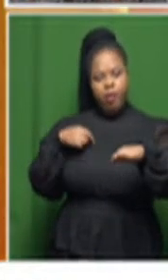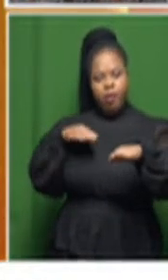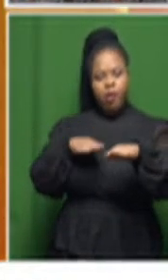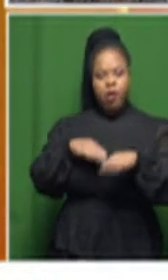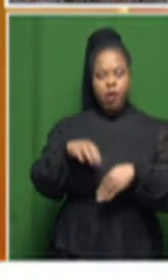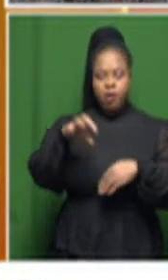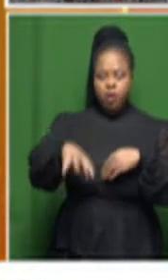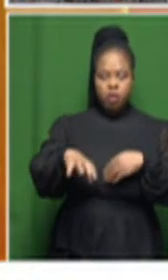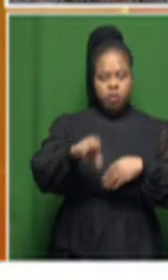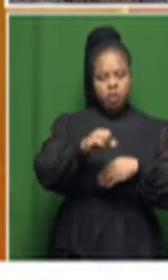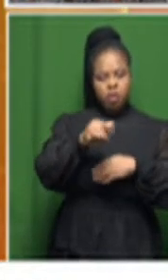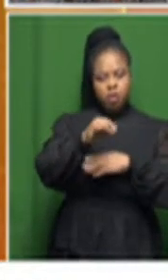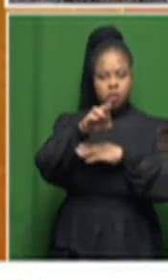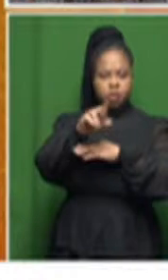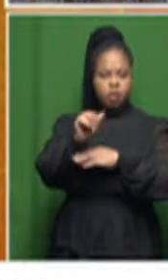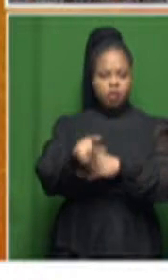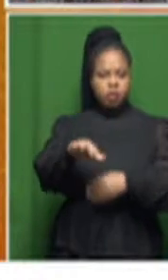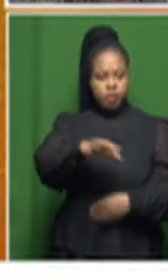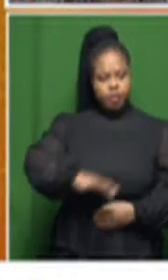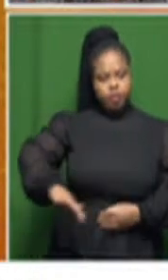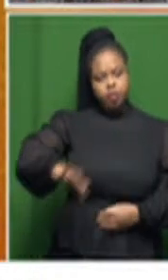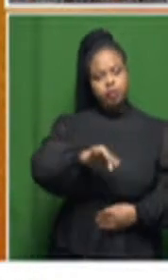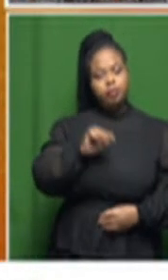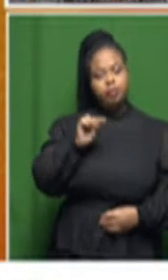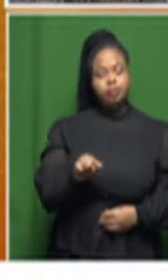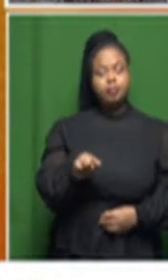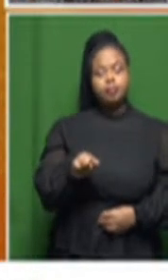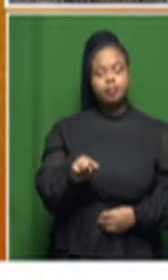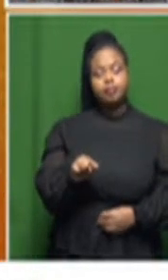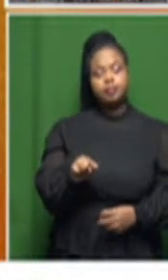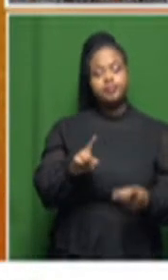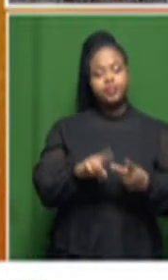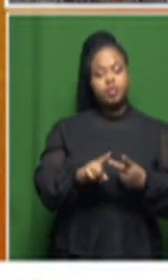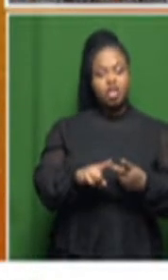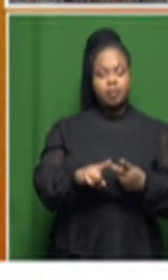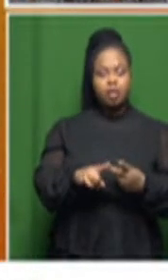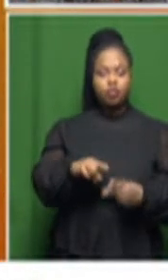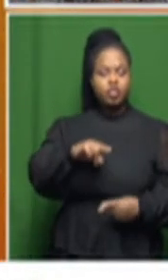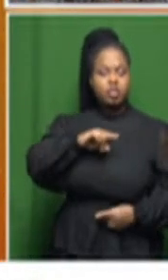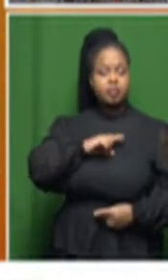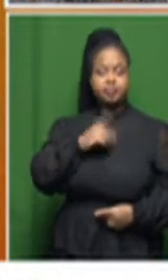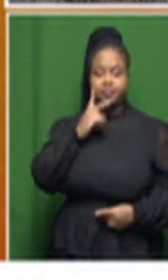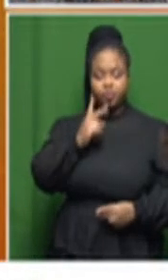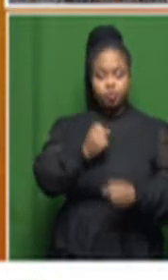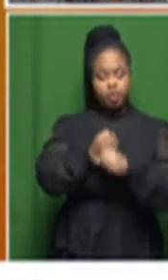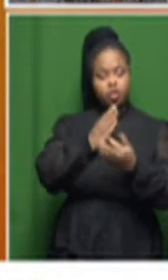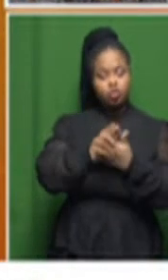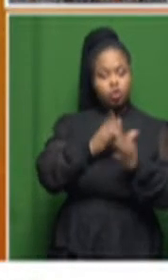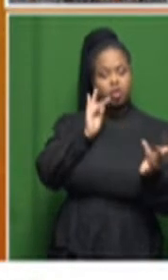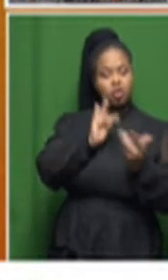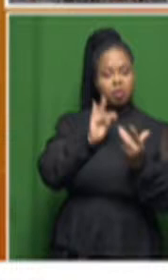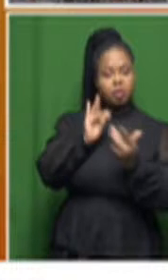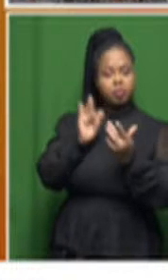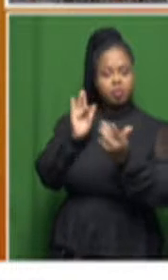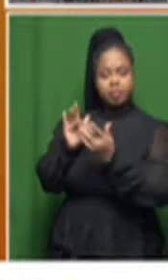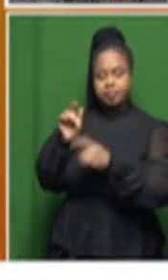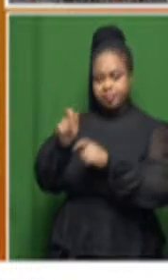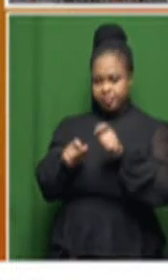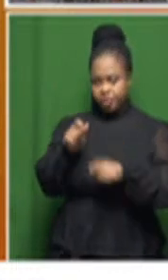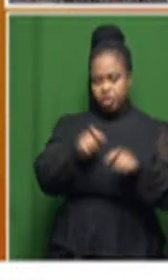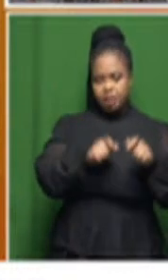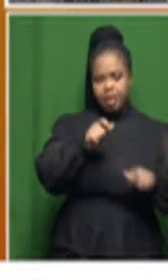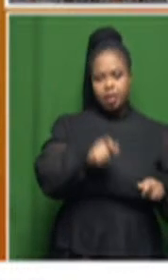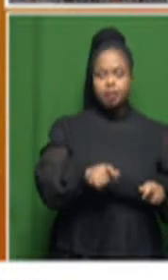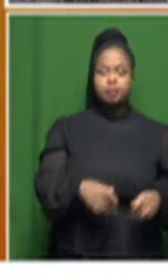So those are some of the areas where we're trying to be innovative to ensure that we are able to reach everybody. We've